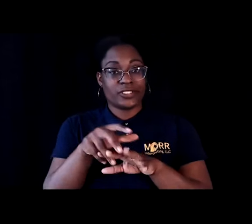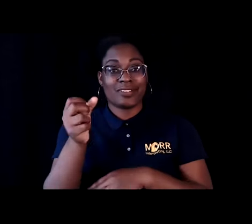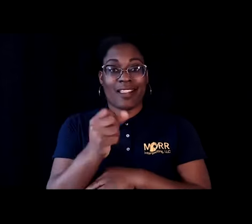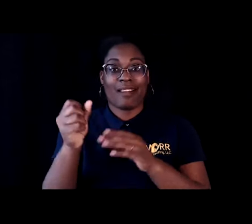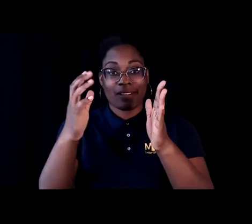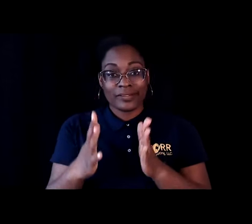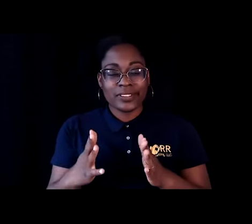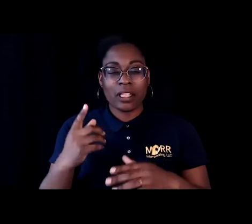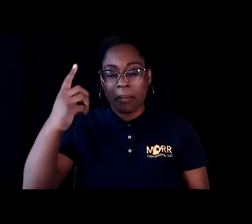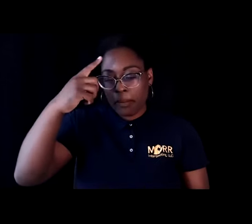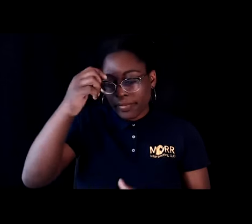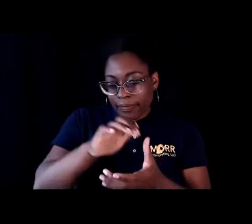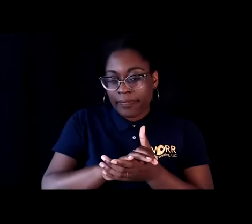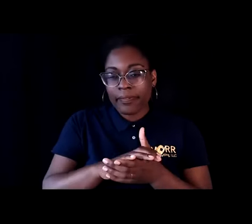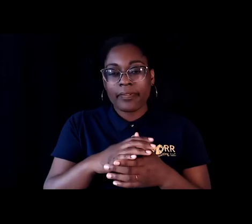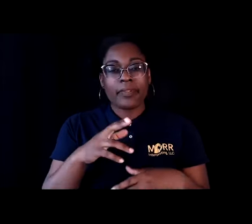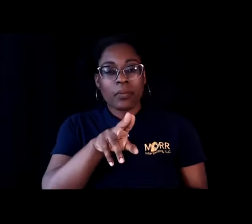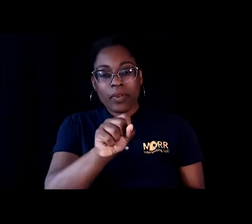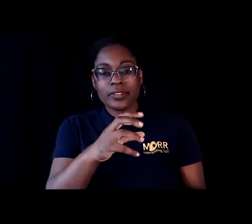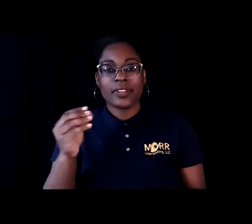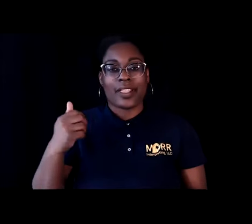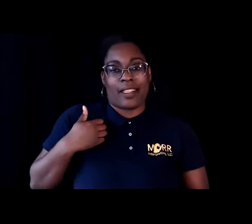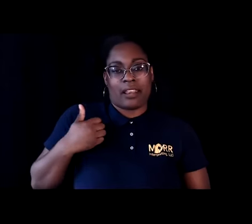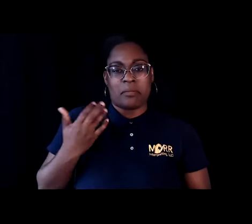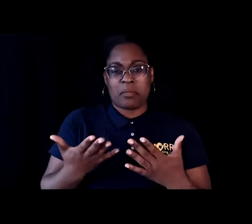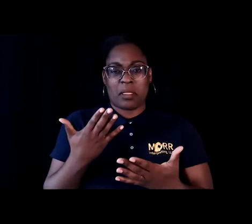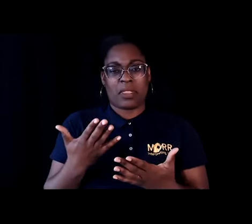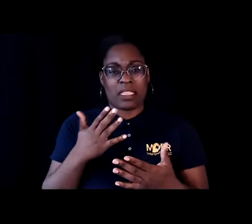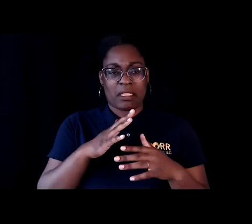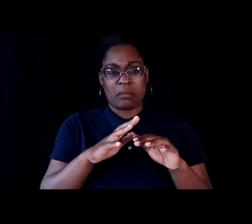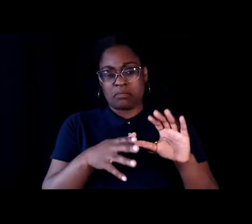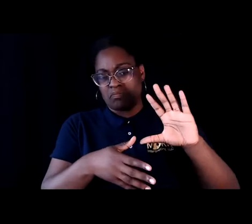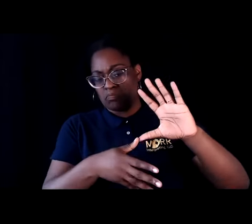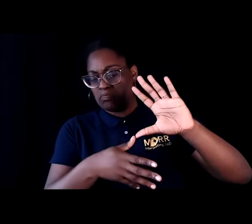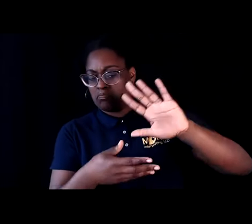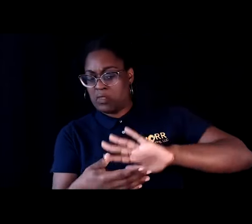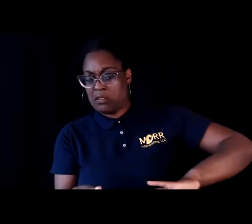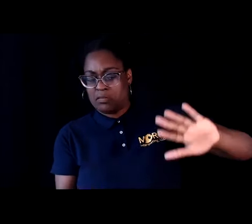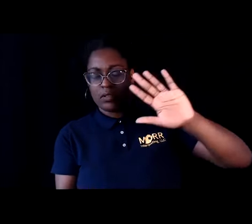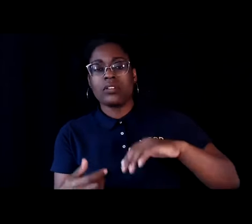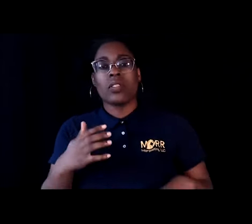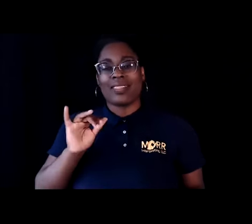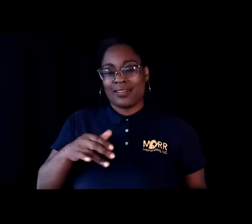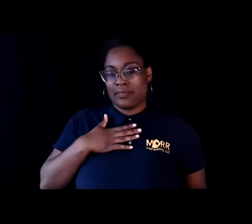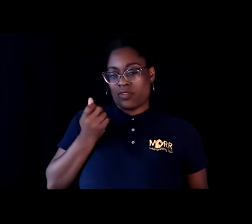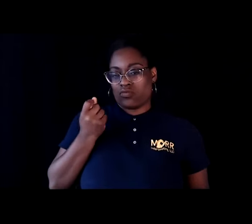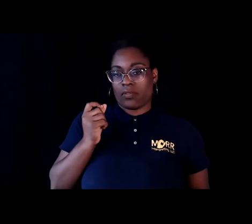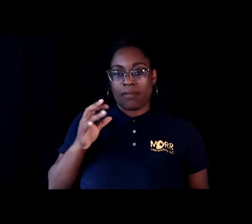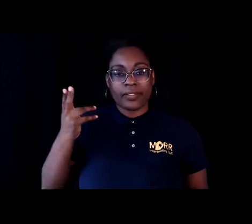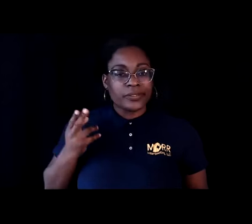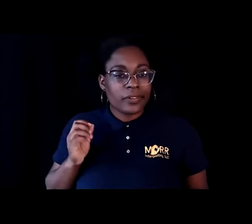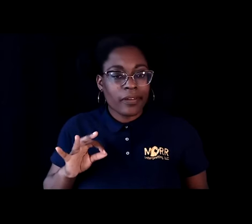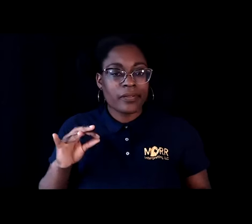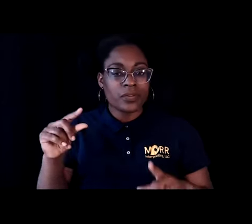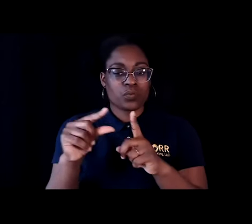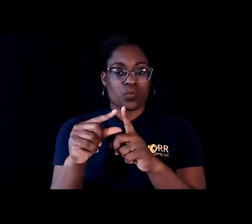and I believe other places in the Western Hemisphere as well. And so that is my understanding of the history of the term